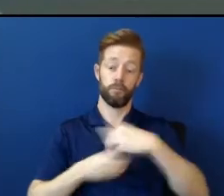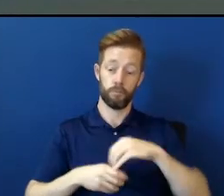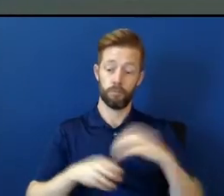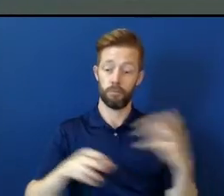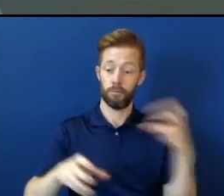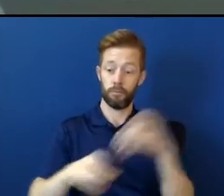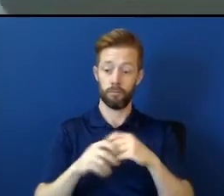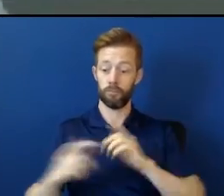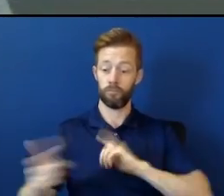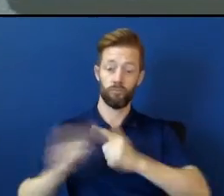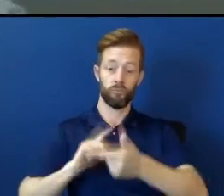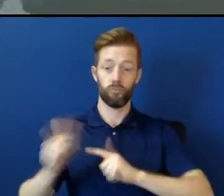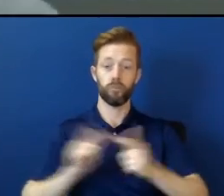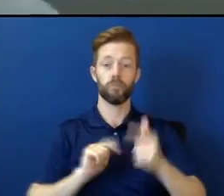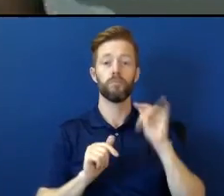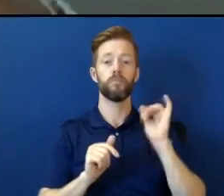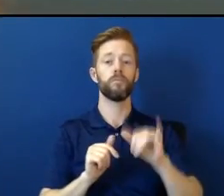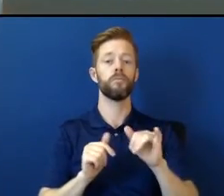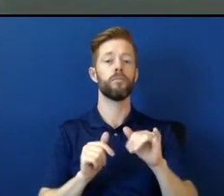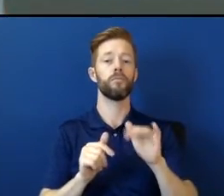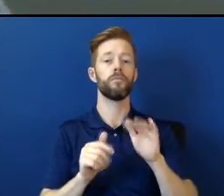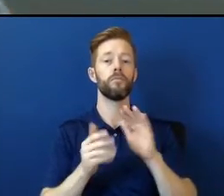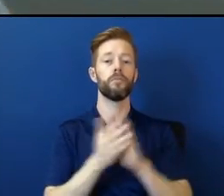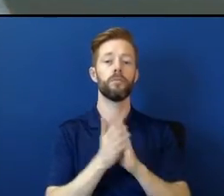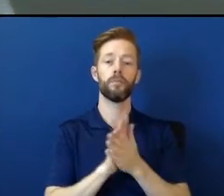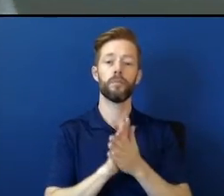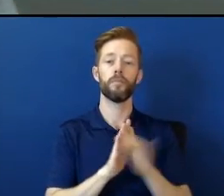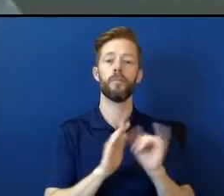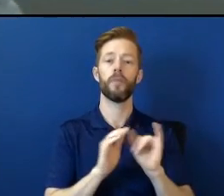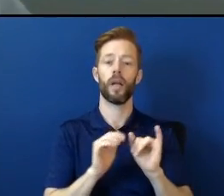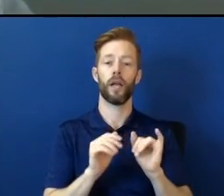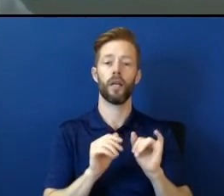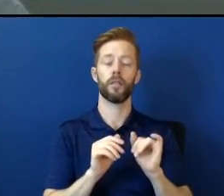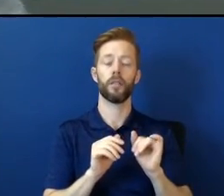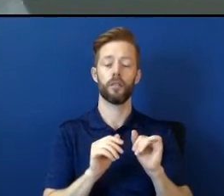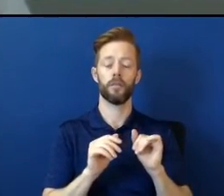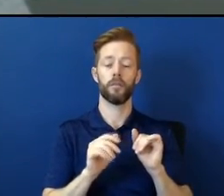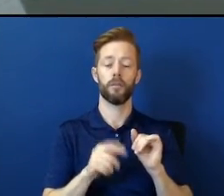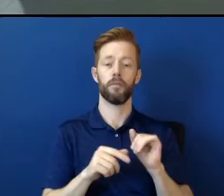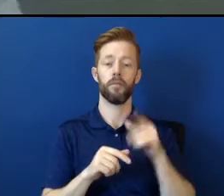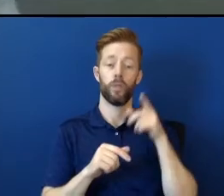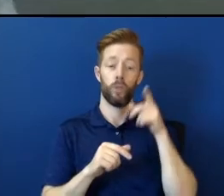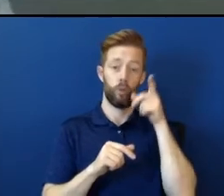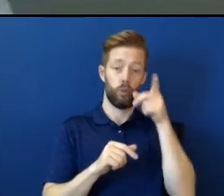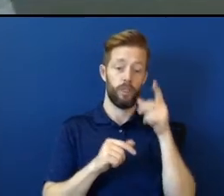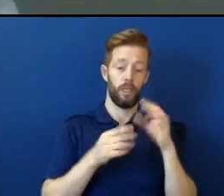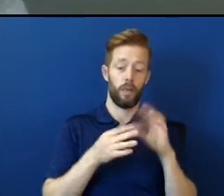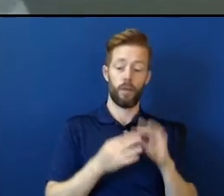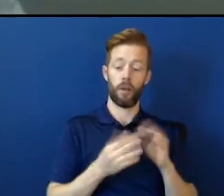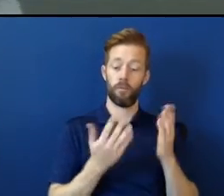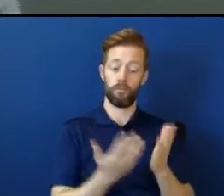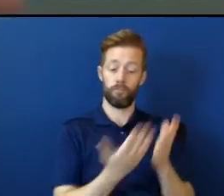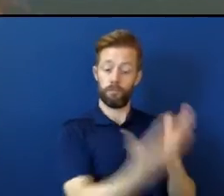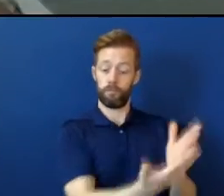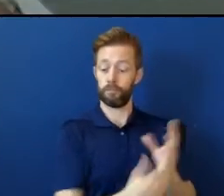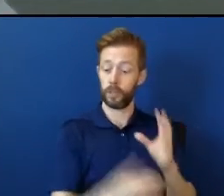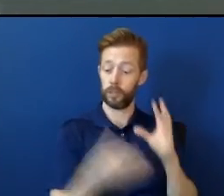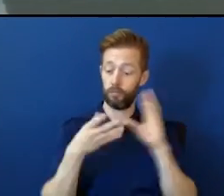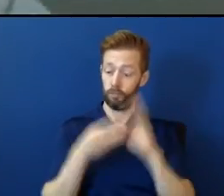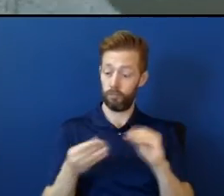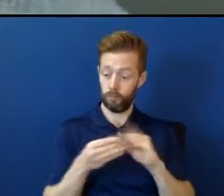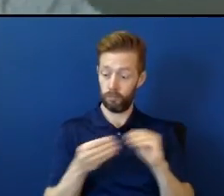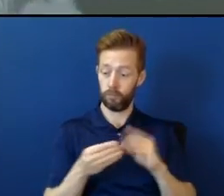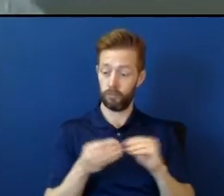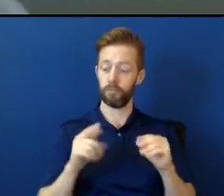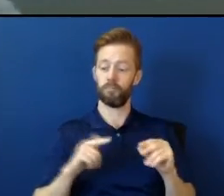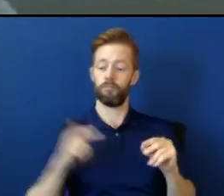becomes a very much a you say something and your student or your child says something and then you